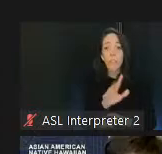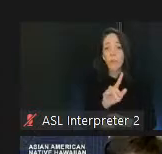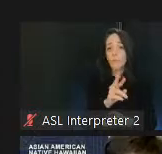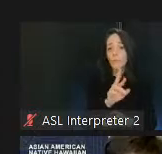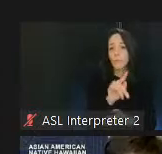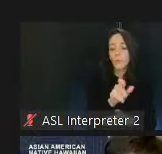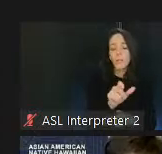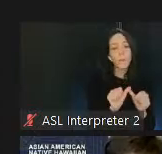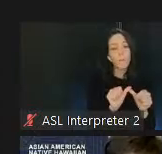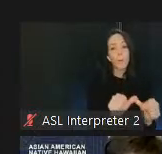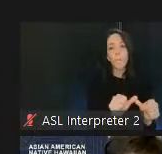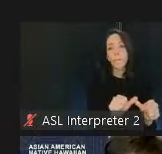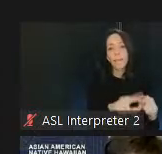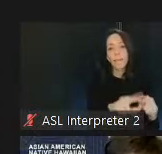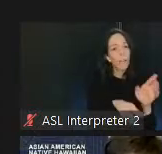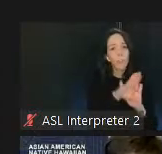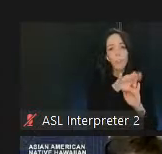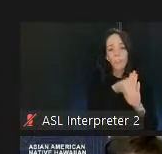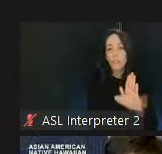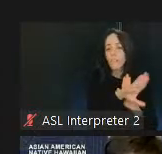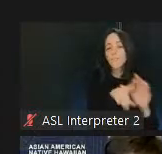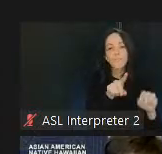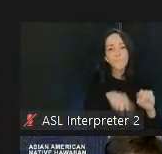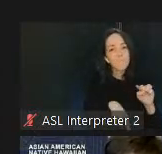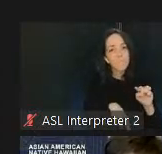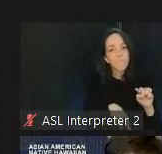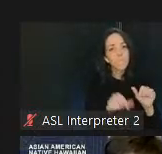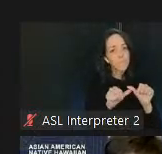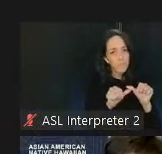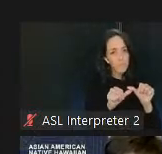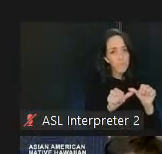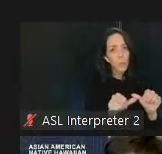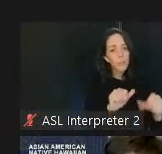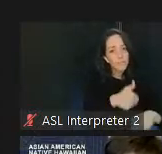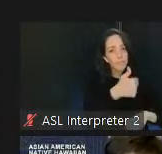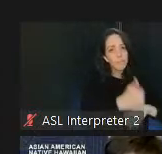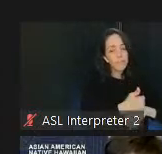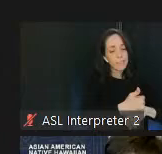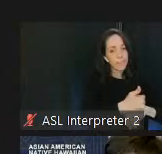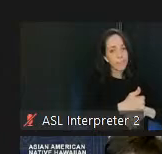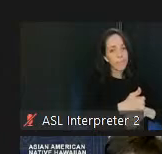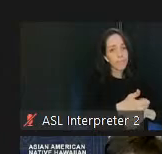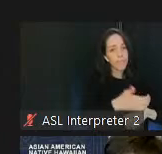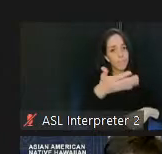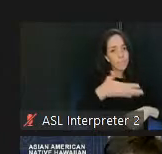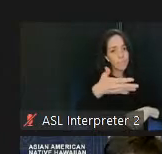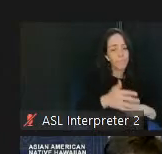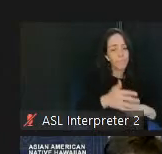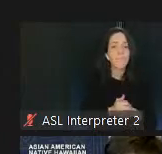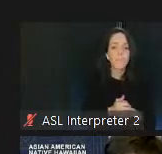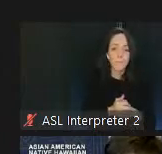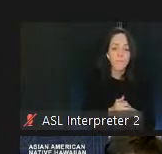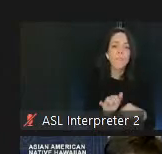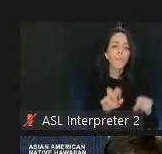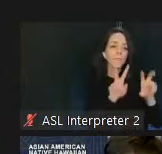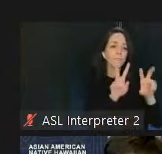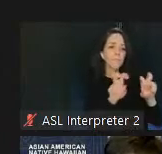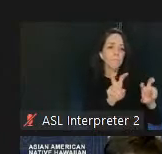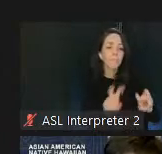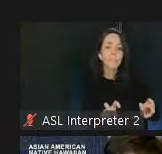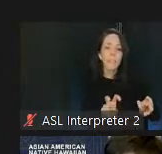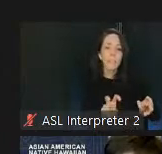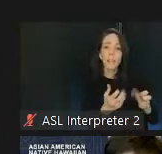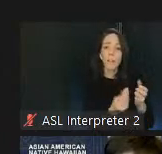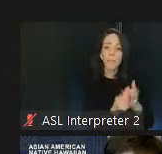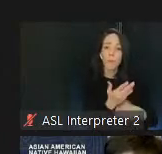cannot change. The assessed values that these property tax rates are applied to may only grow